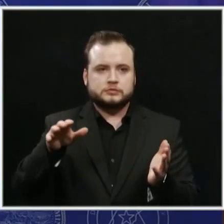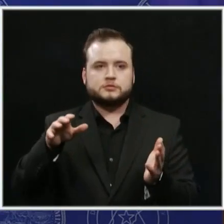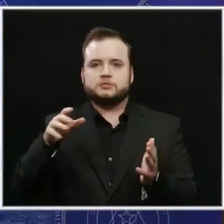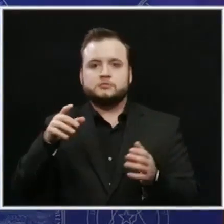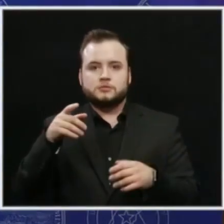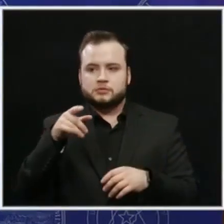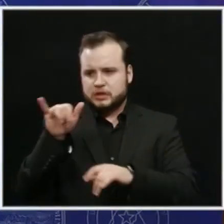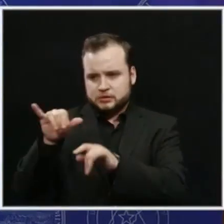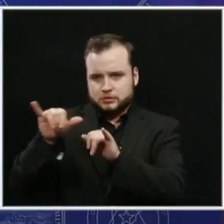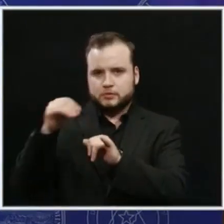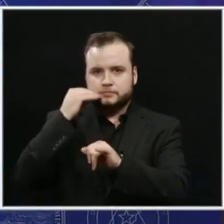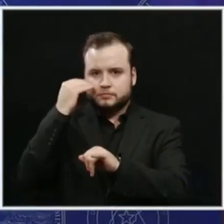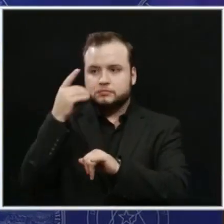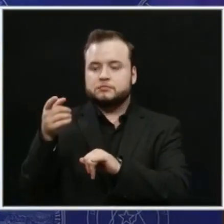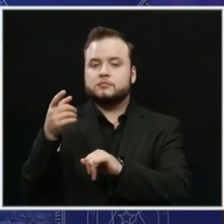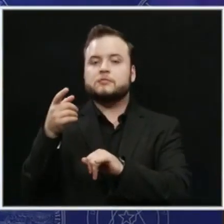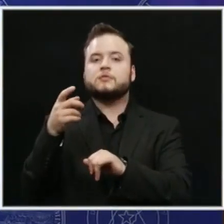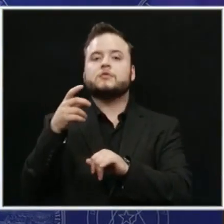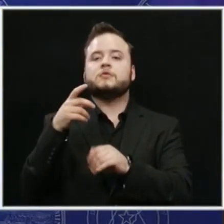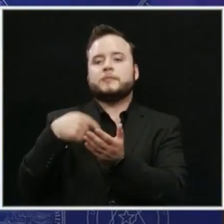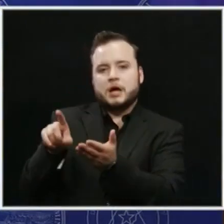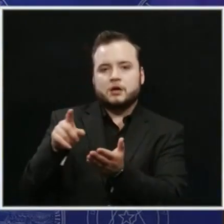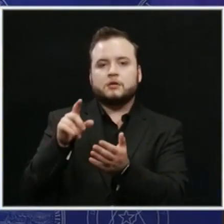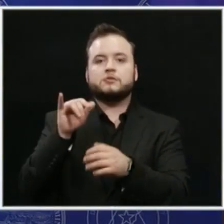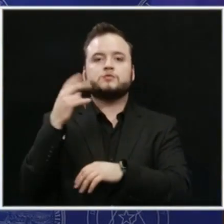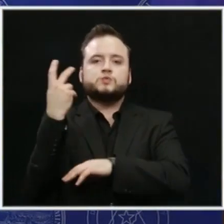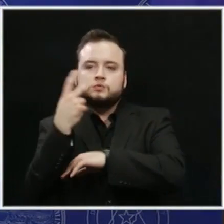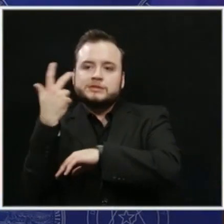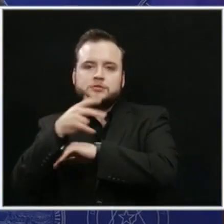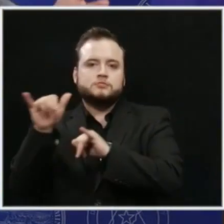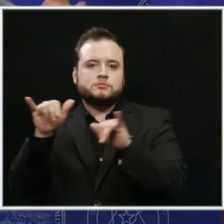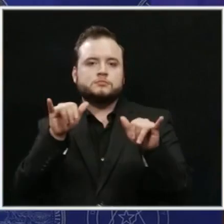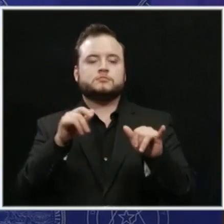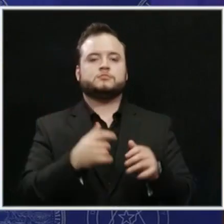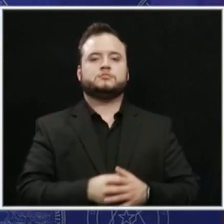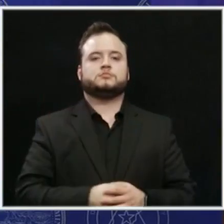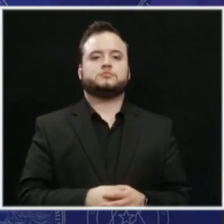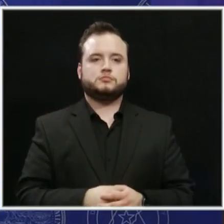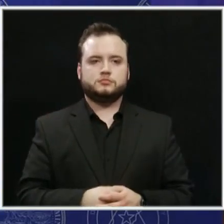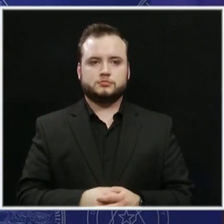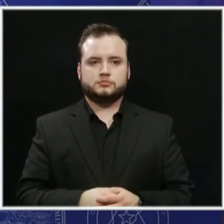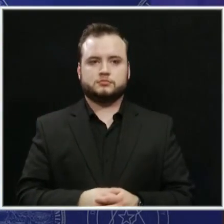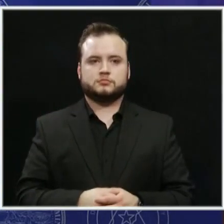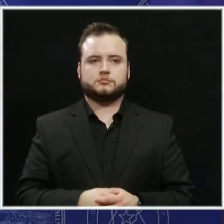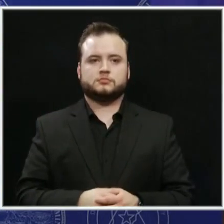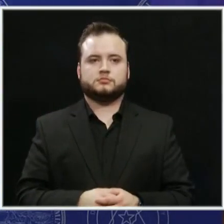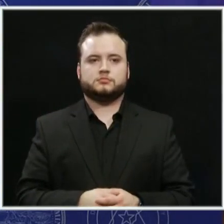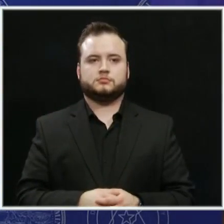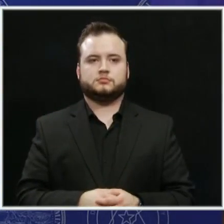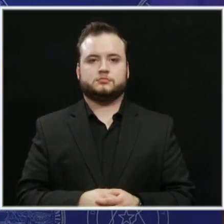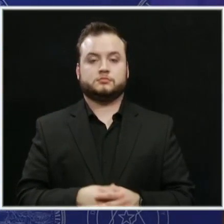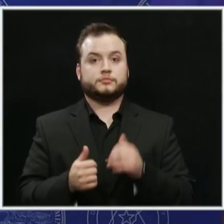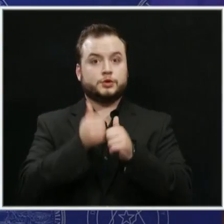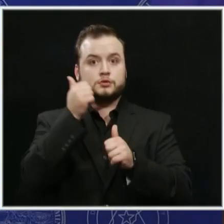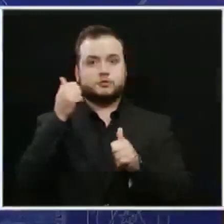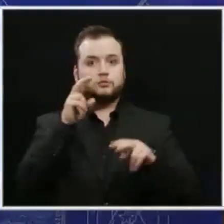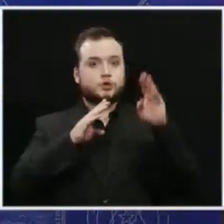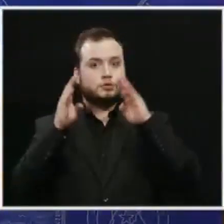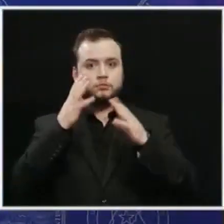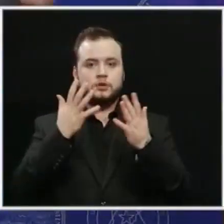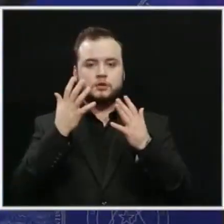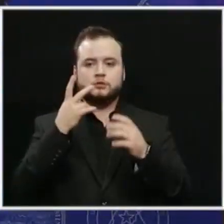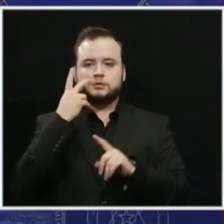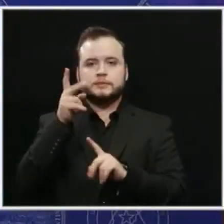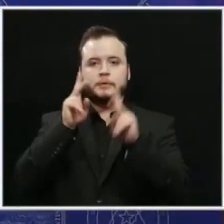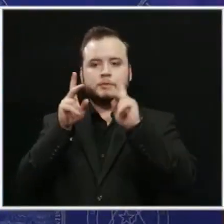mostly asymptomatic. And so my vision is, and again, I want to be very careful, and just so all of you know, these are robust discussions, and